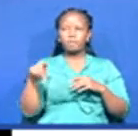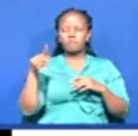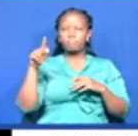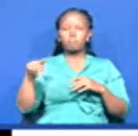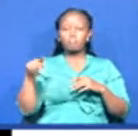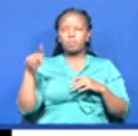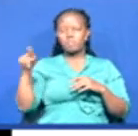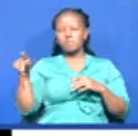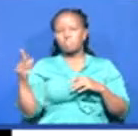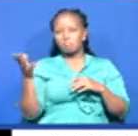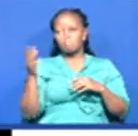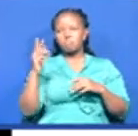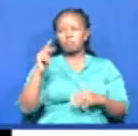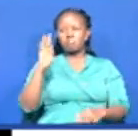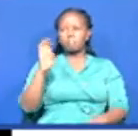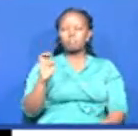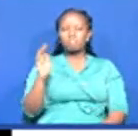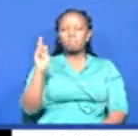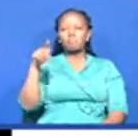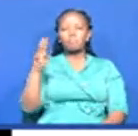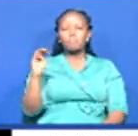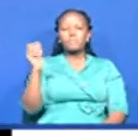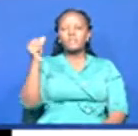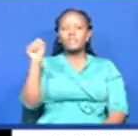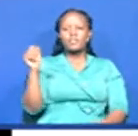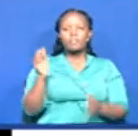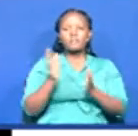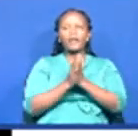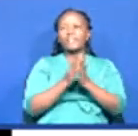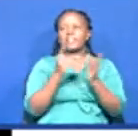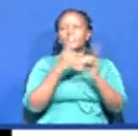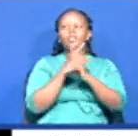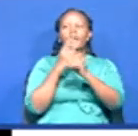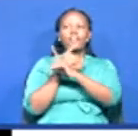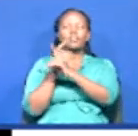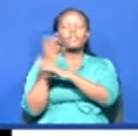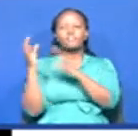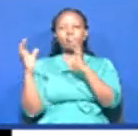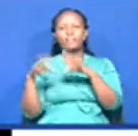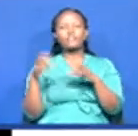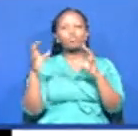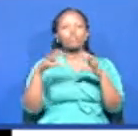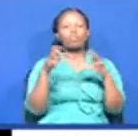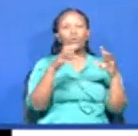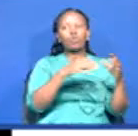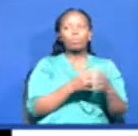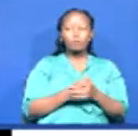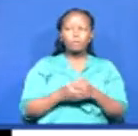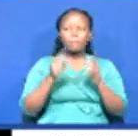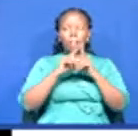KEPSA, Weights and Measures, among others. Kenya Wine Agencies Limited are here. And